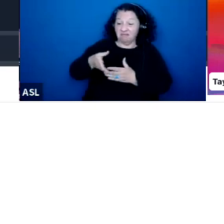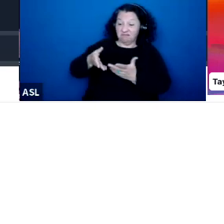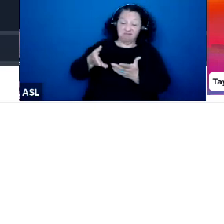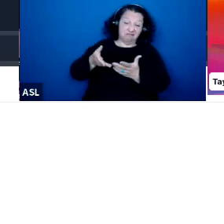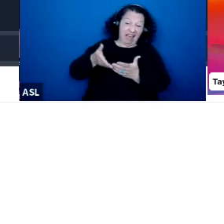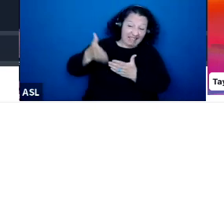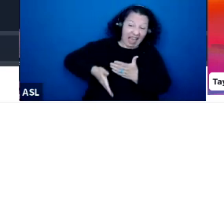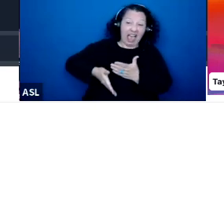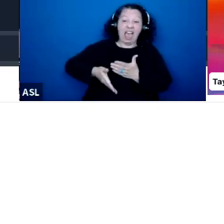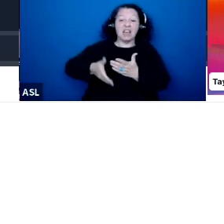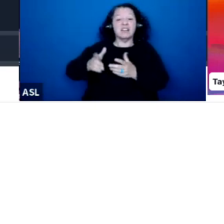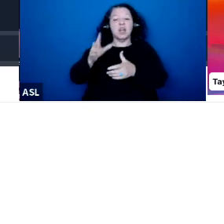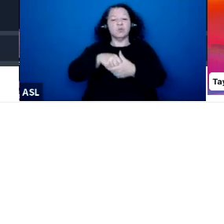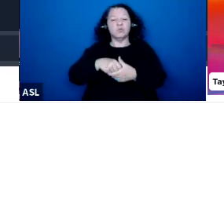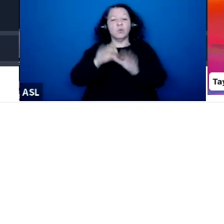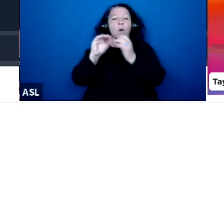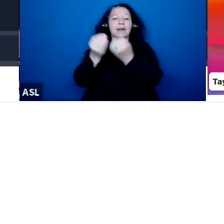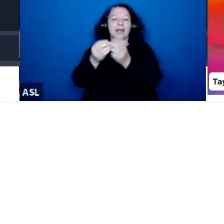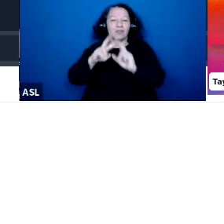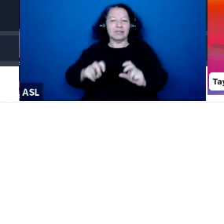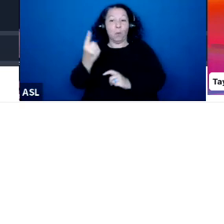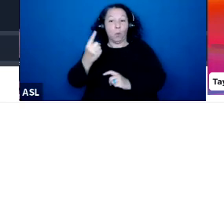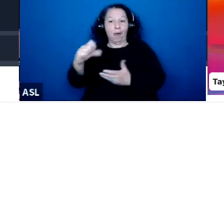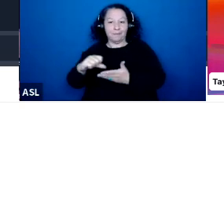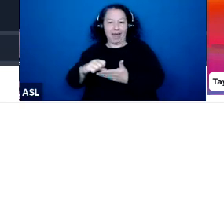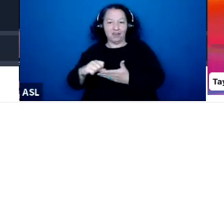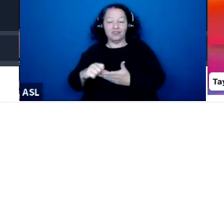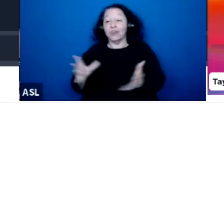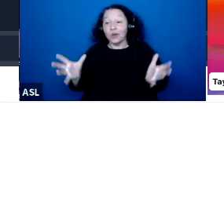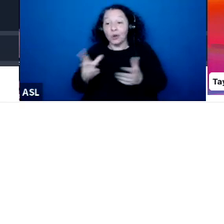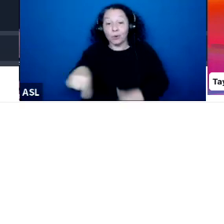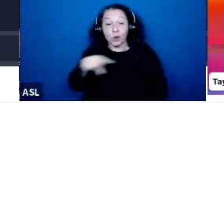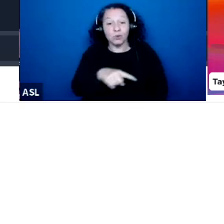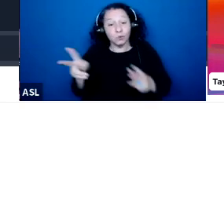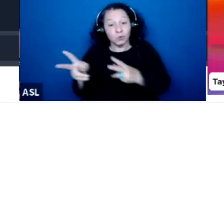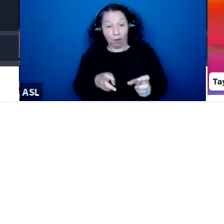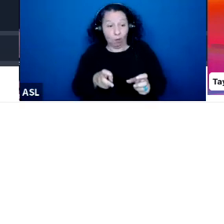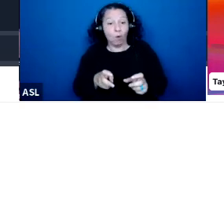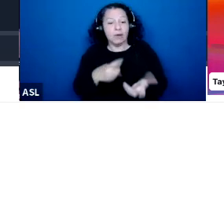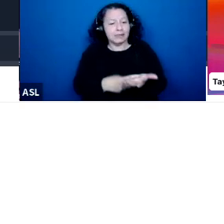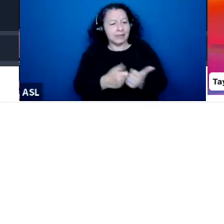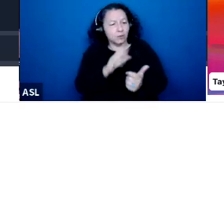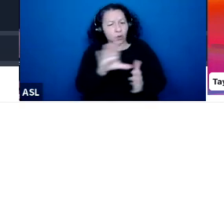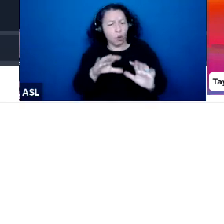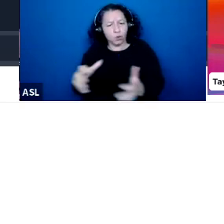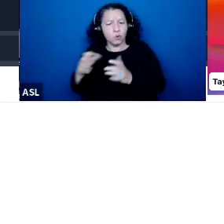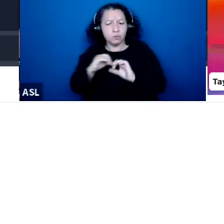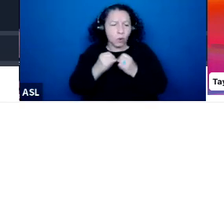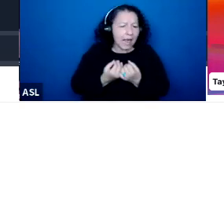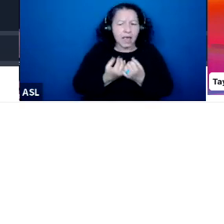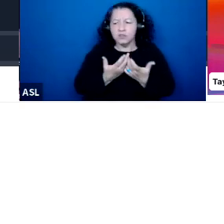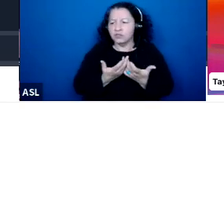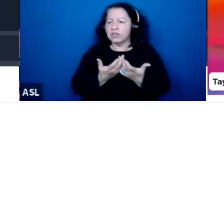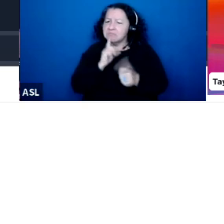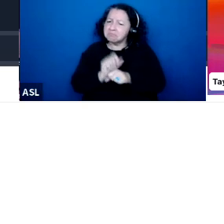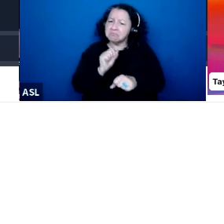at the end, there's also an organizational assessment that's a one-pager that I would encourage you to download and talk about with your